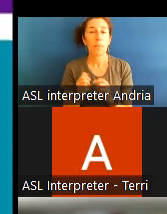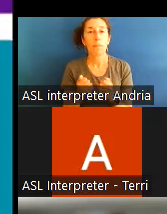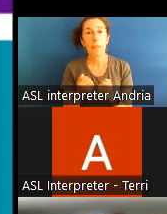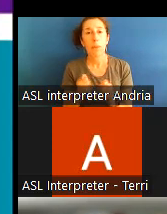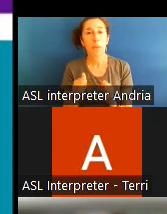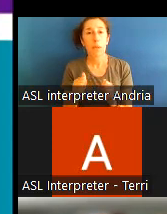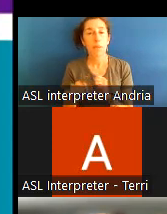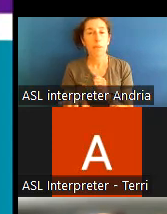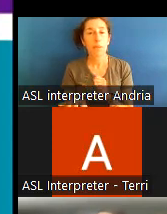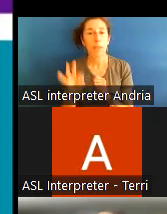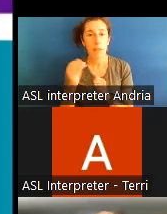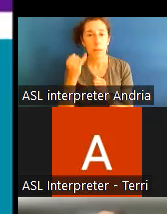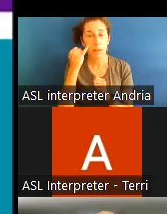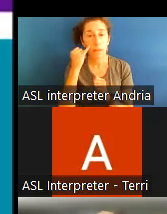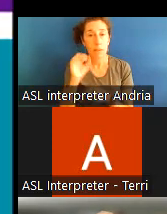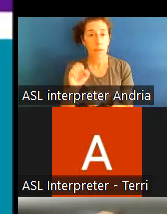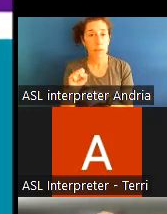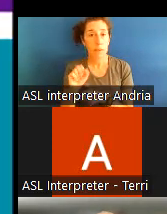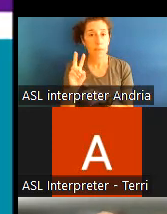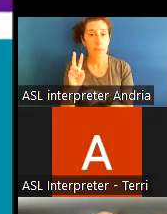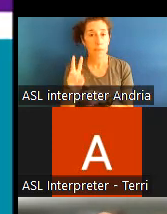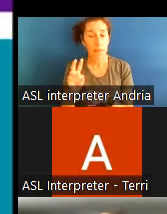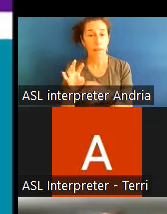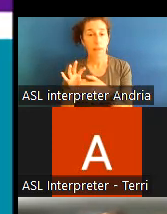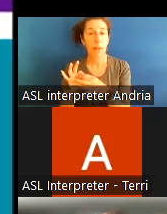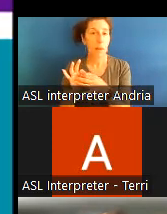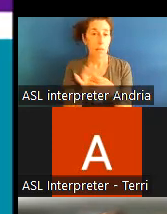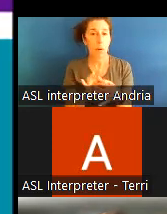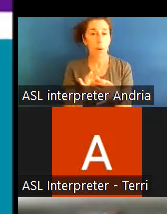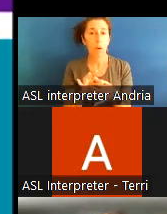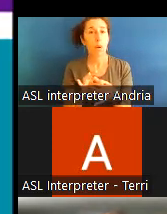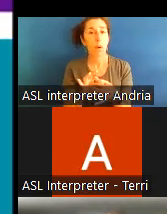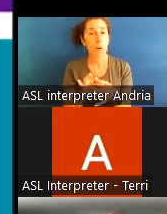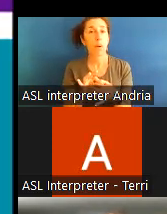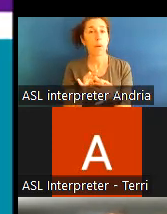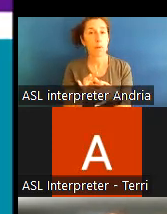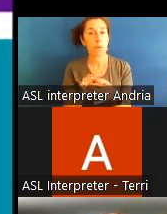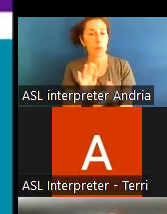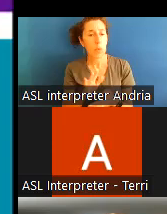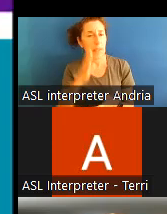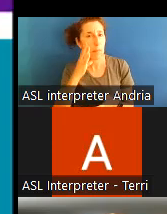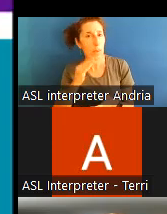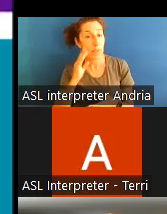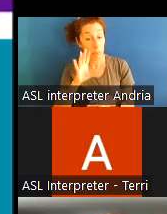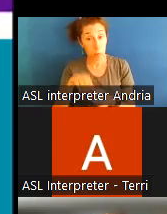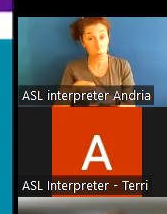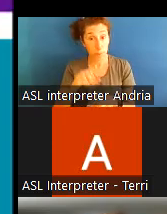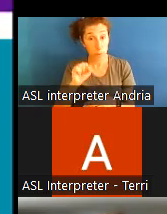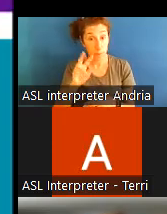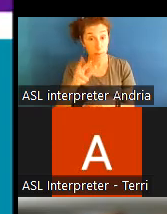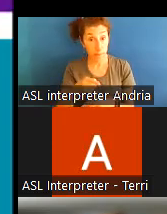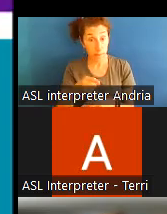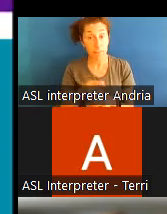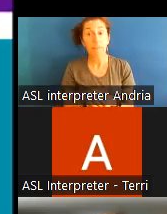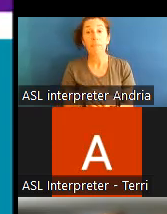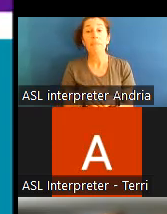whether their sexual violence is a part of what they have been experiencing. And while these questions might be uncomfortable, it's